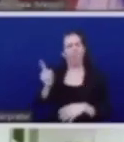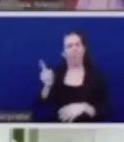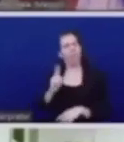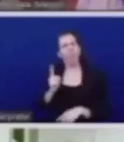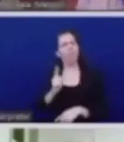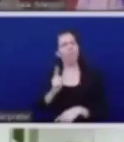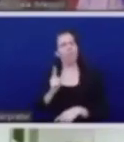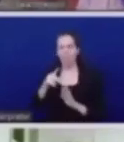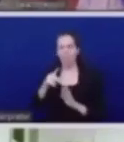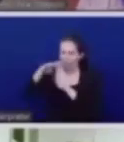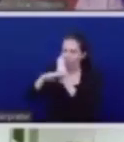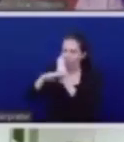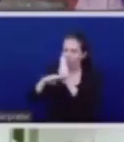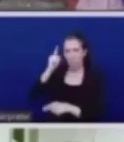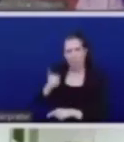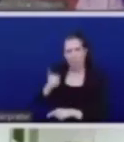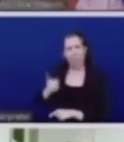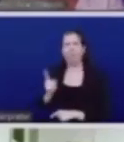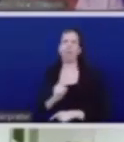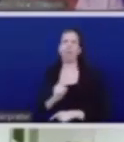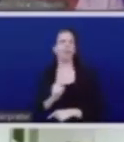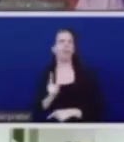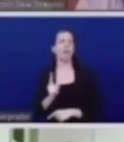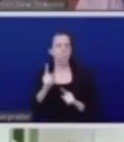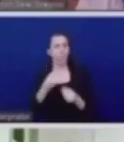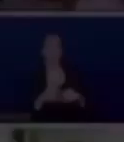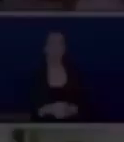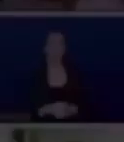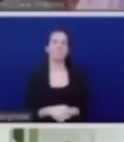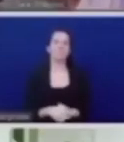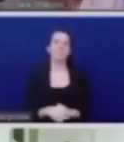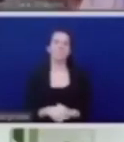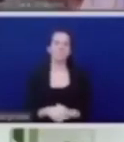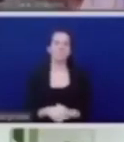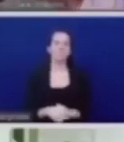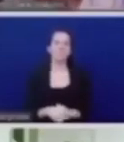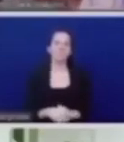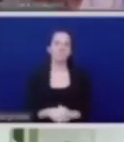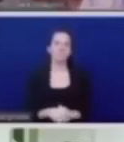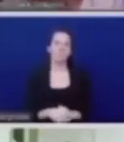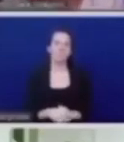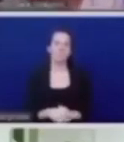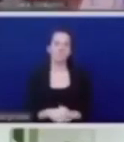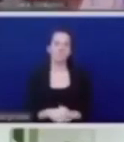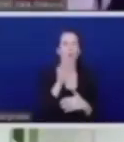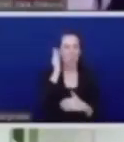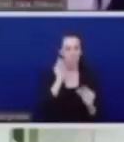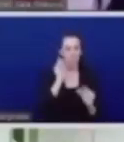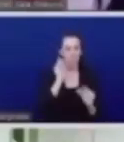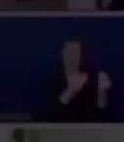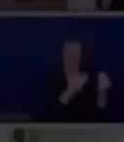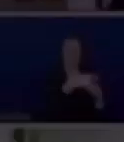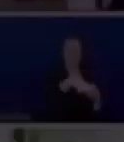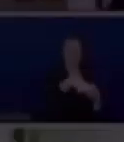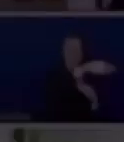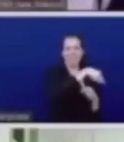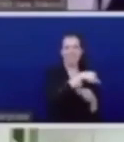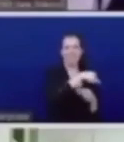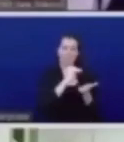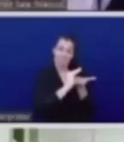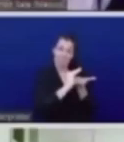kids just because adults have to protect their ego. Stop being intimidated by kids like us. We are an